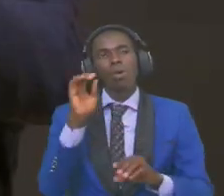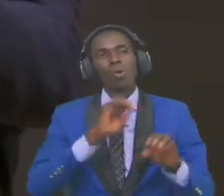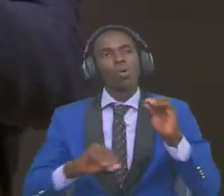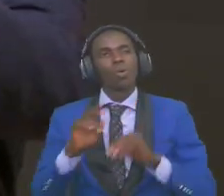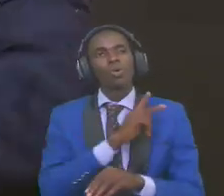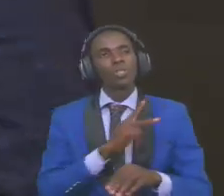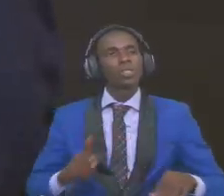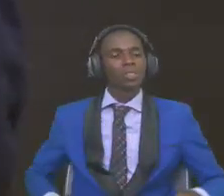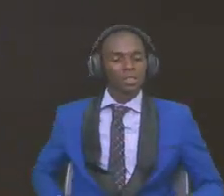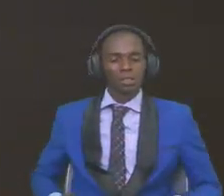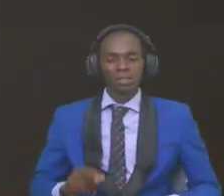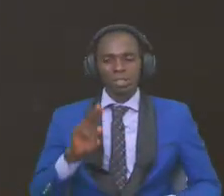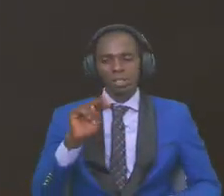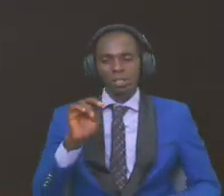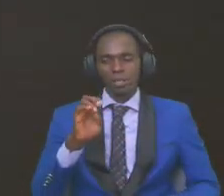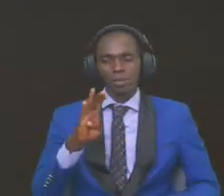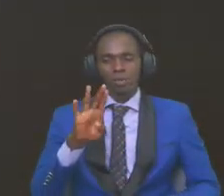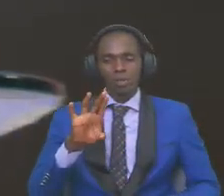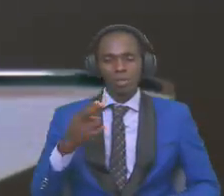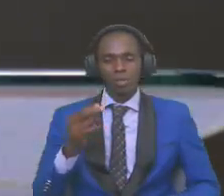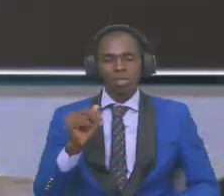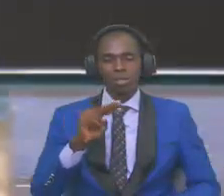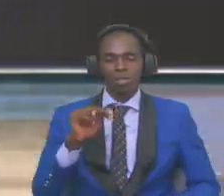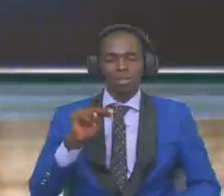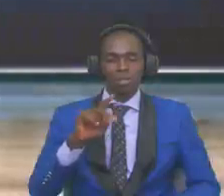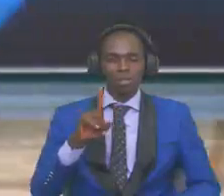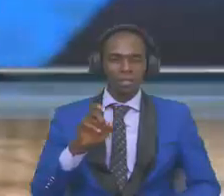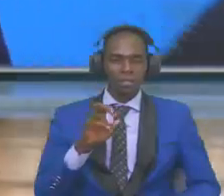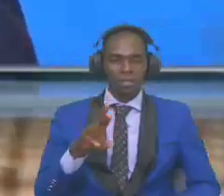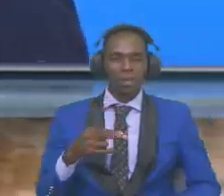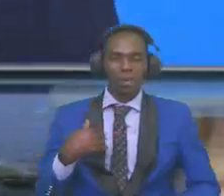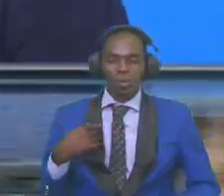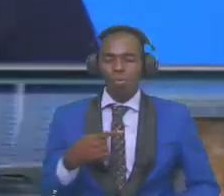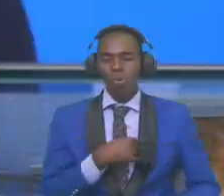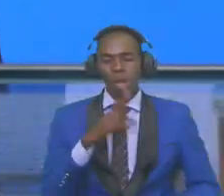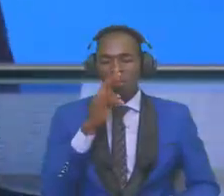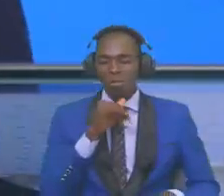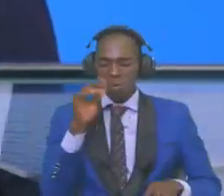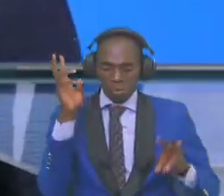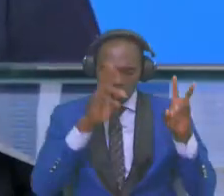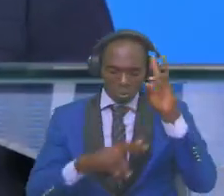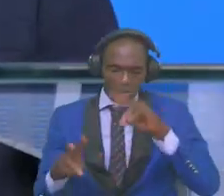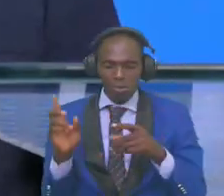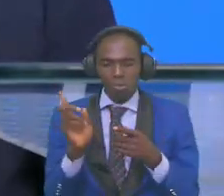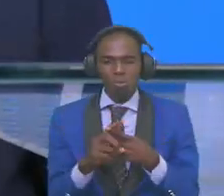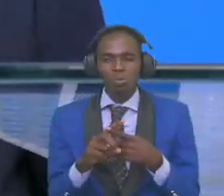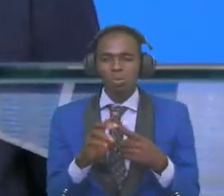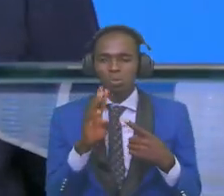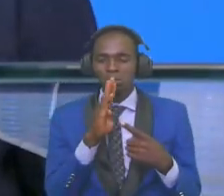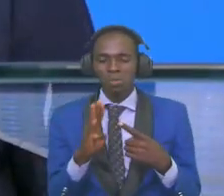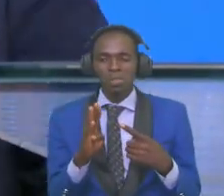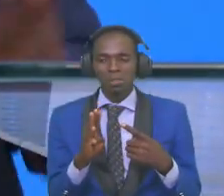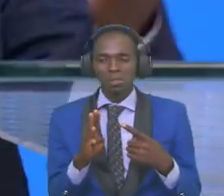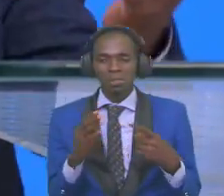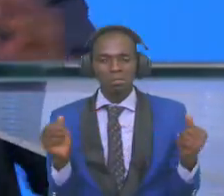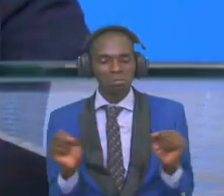Go ahead. If you do that, our God whom we serve will deliver us out of